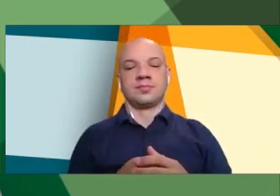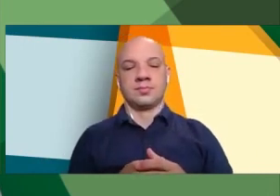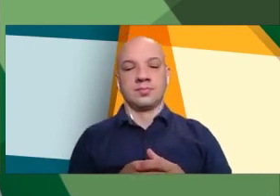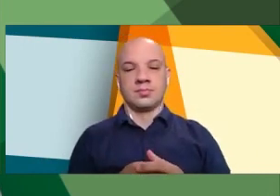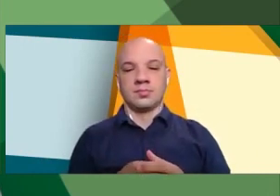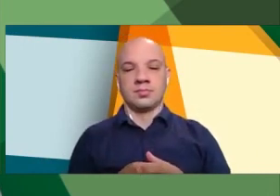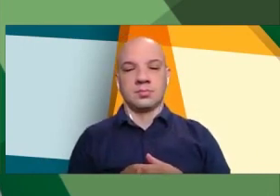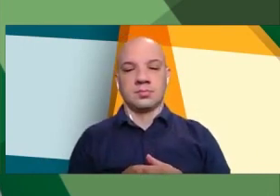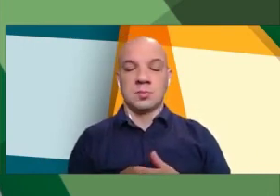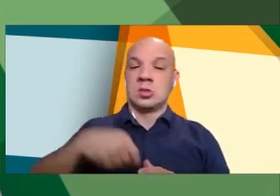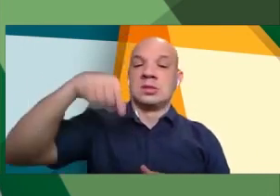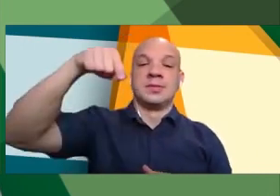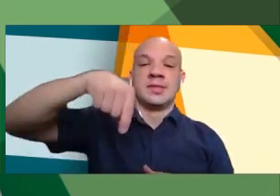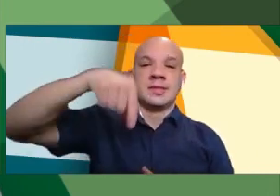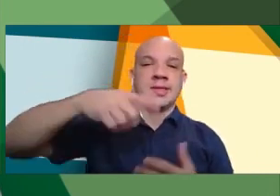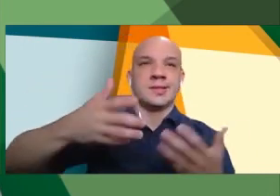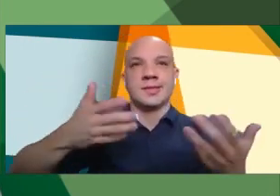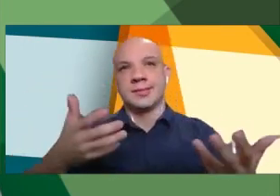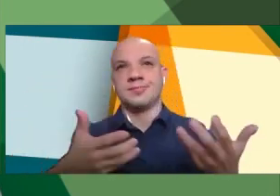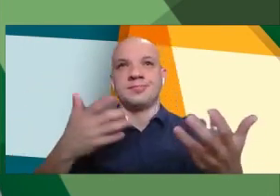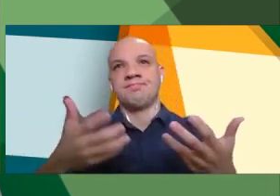is a briefly